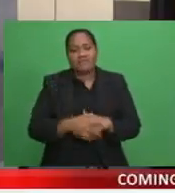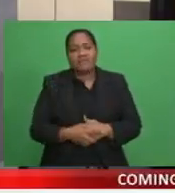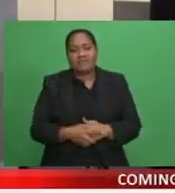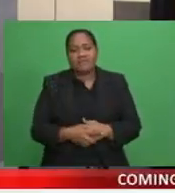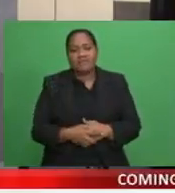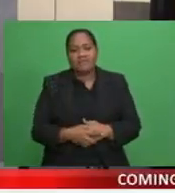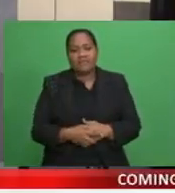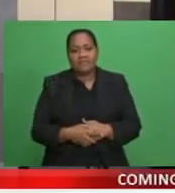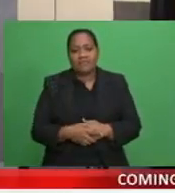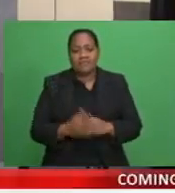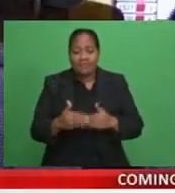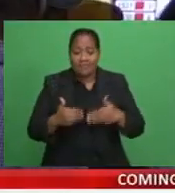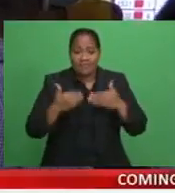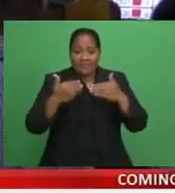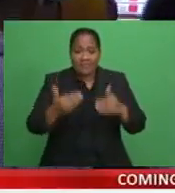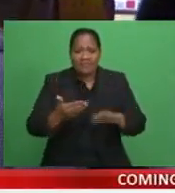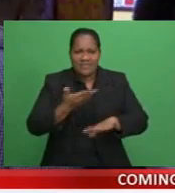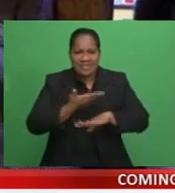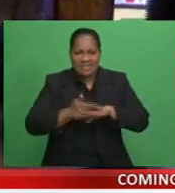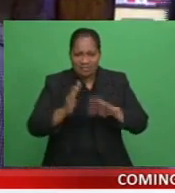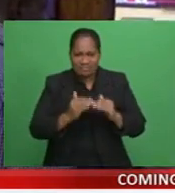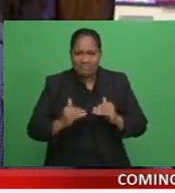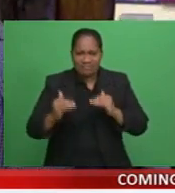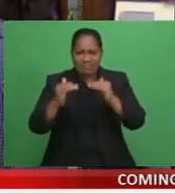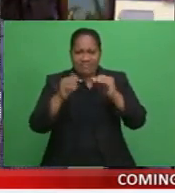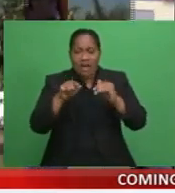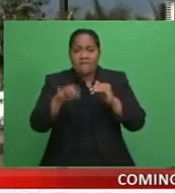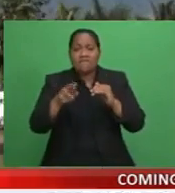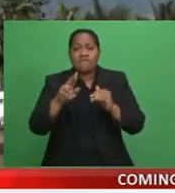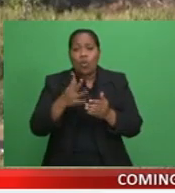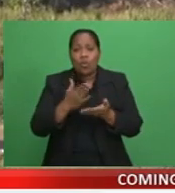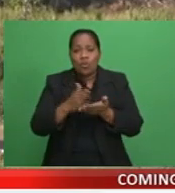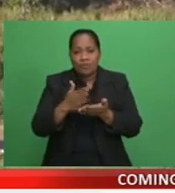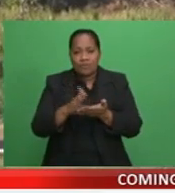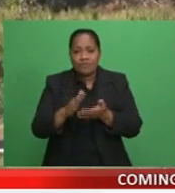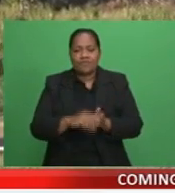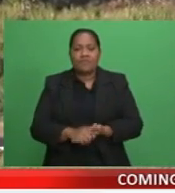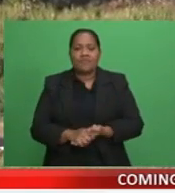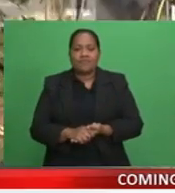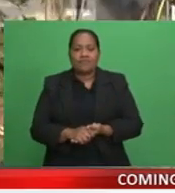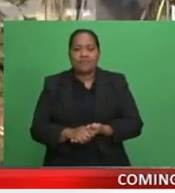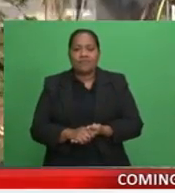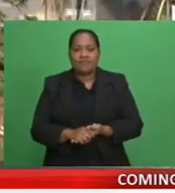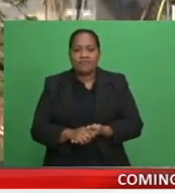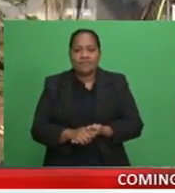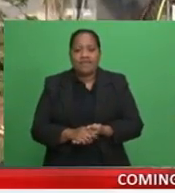Up ahead, new platforms for COVID-19 withdrawals. And Lami